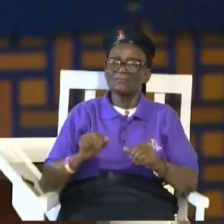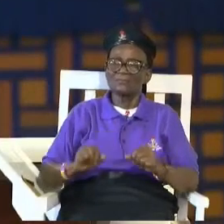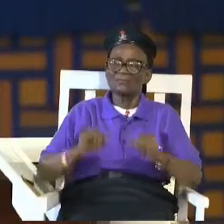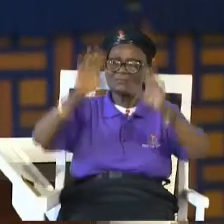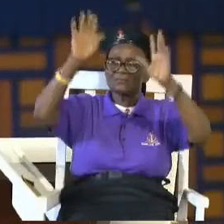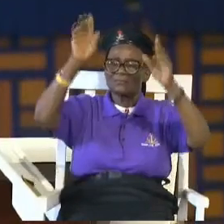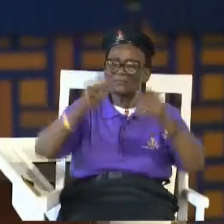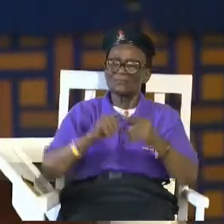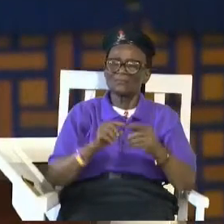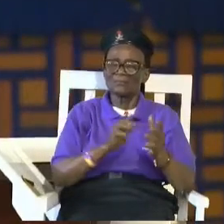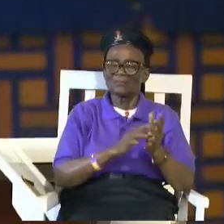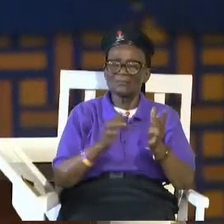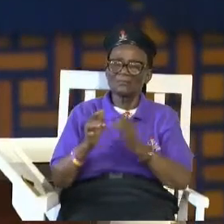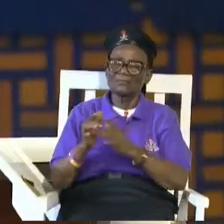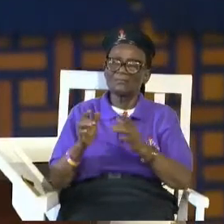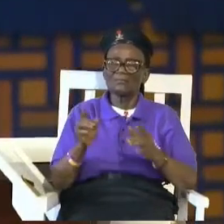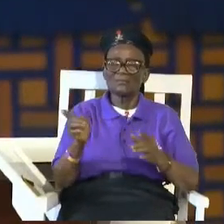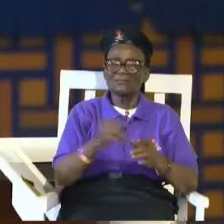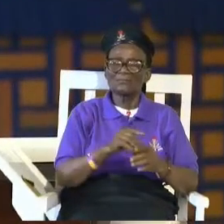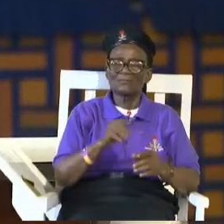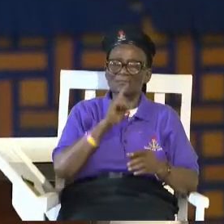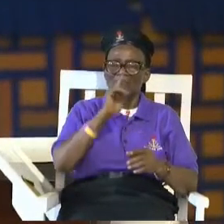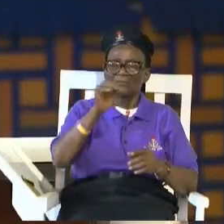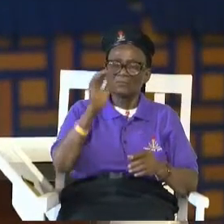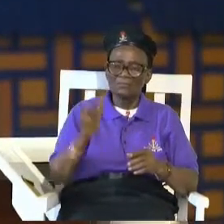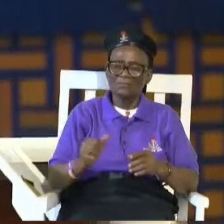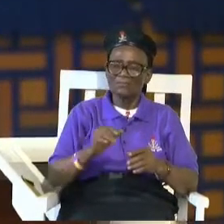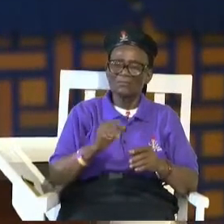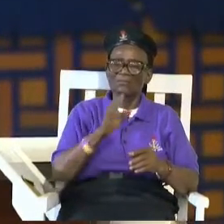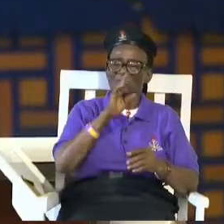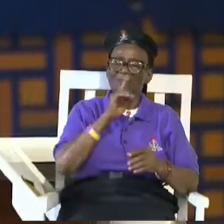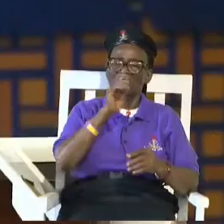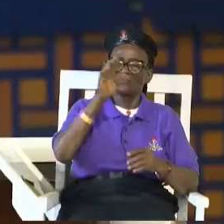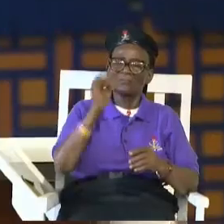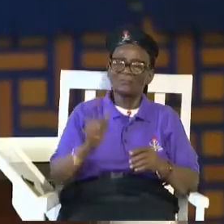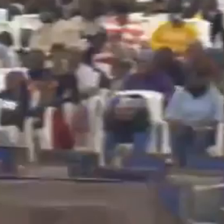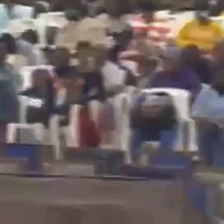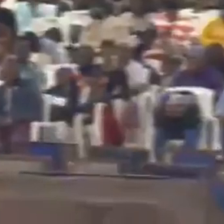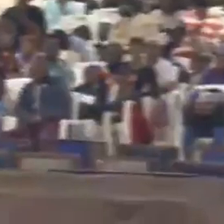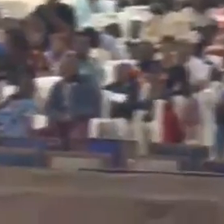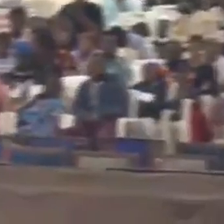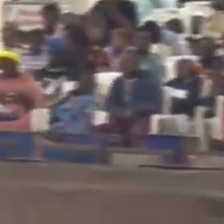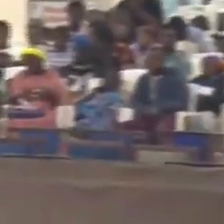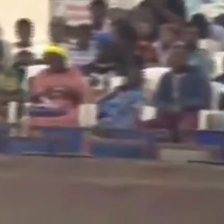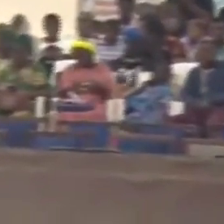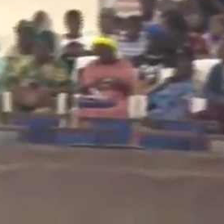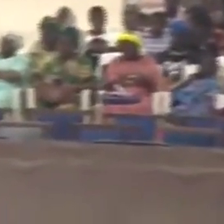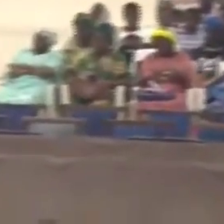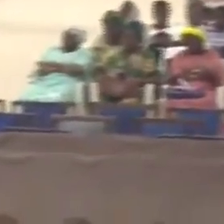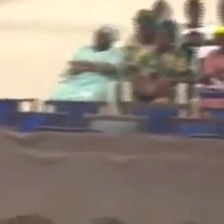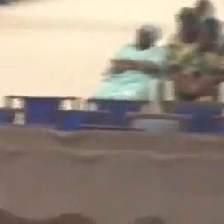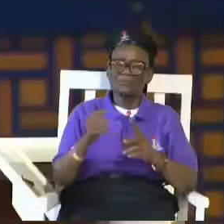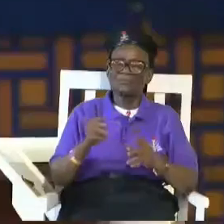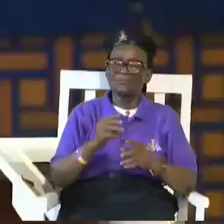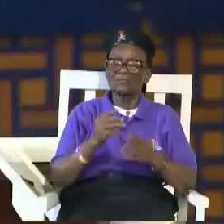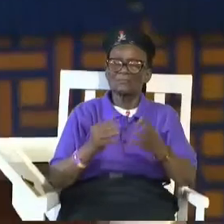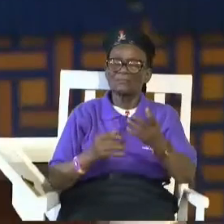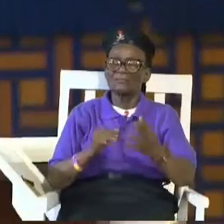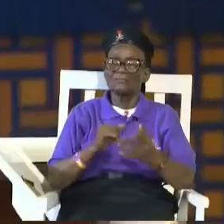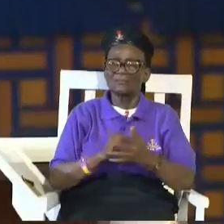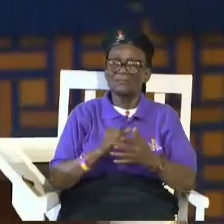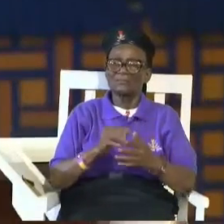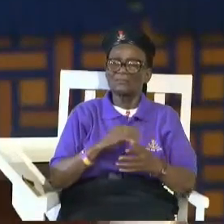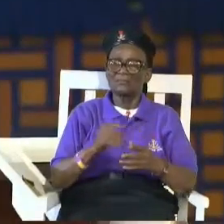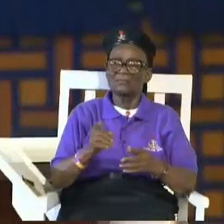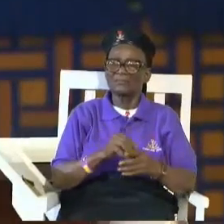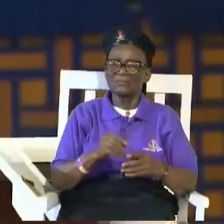really, really mean it. You want the Almighty God to save your soul, wash you whiter